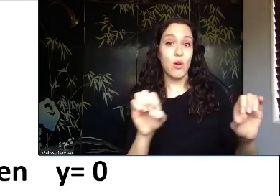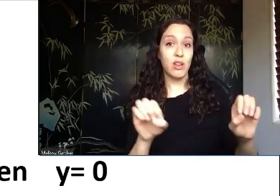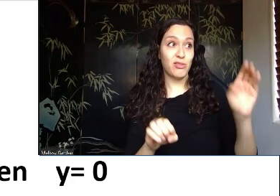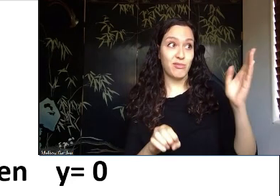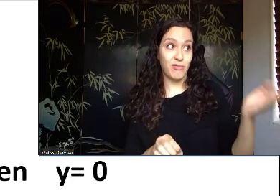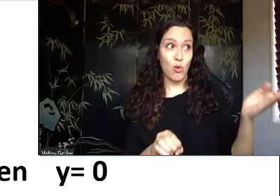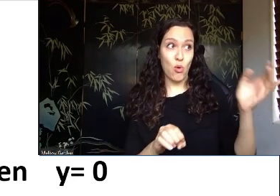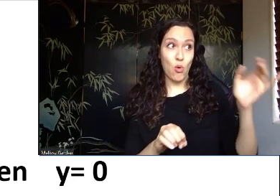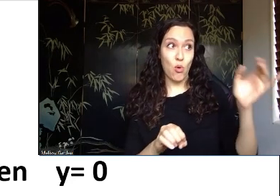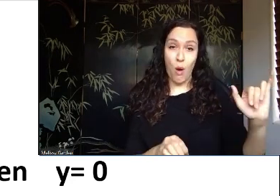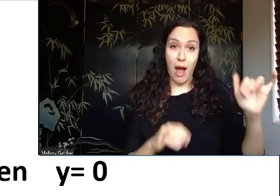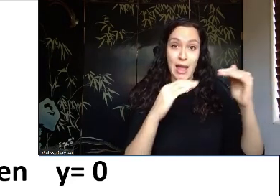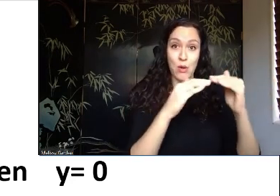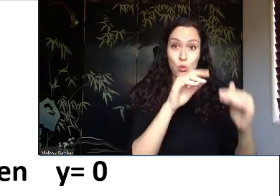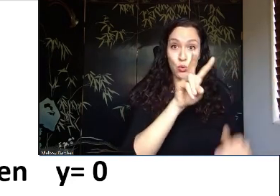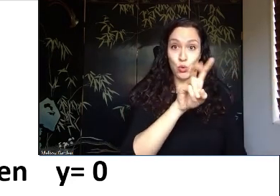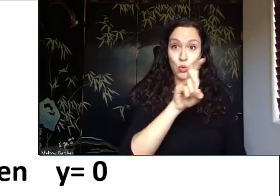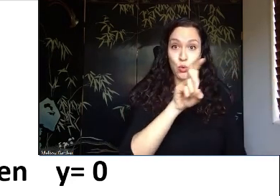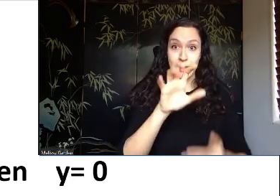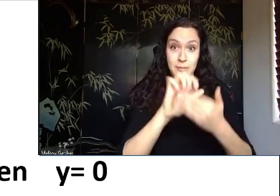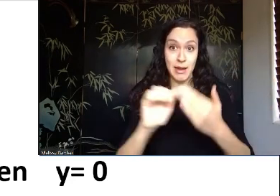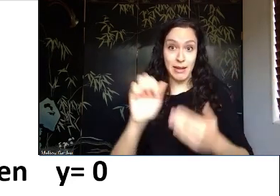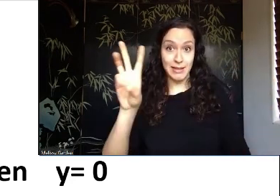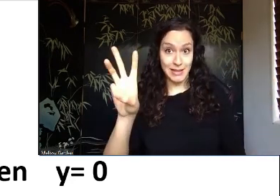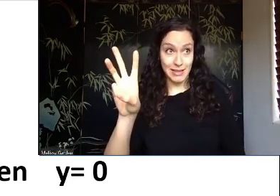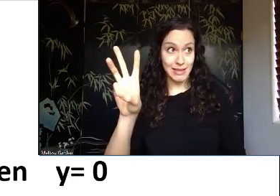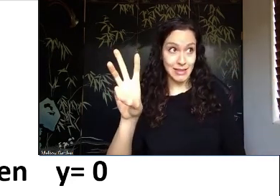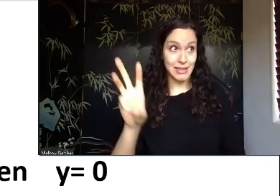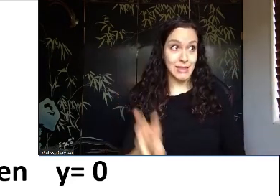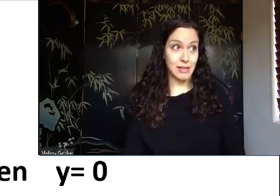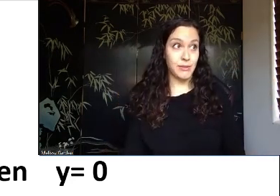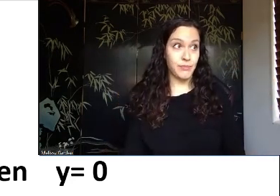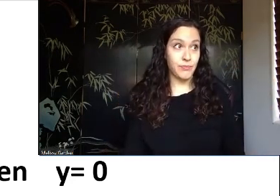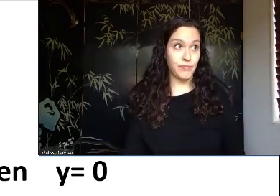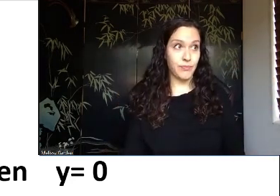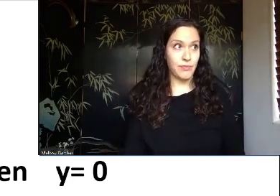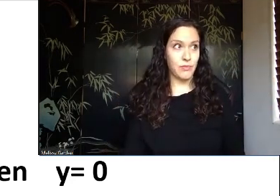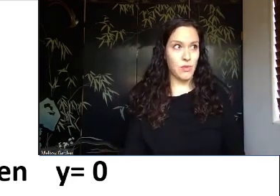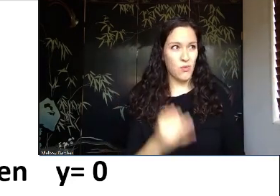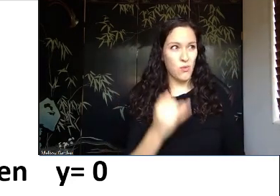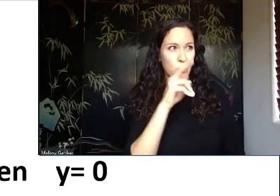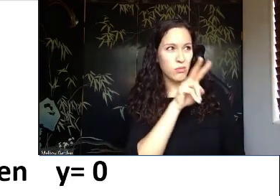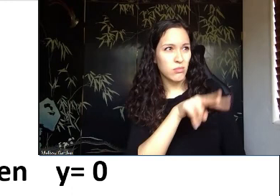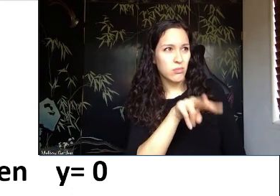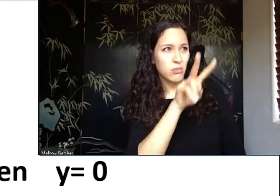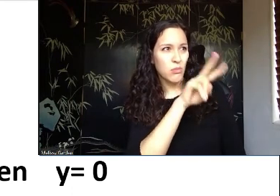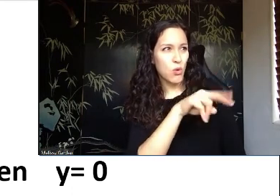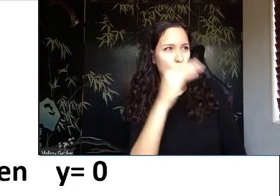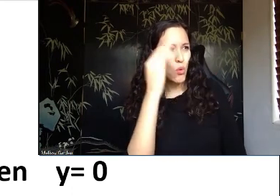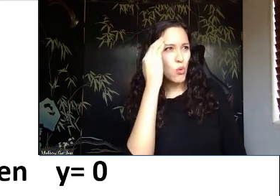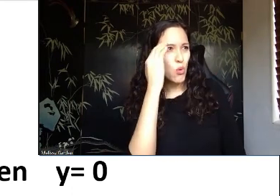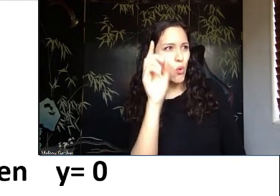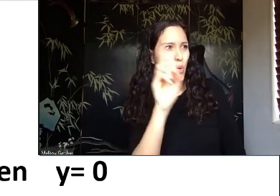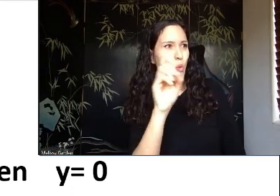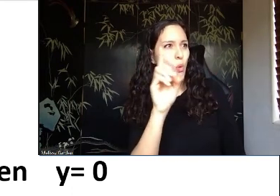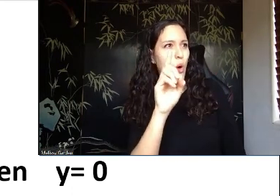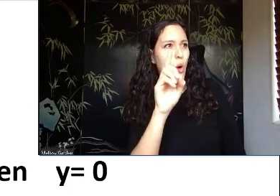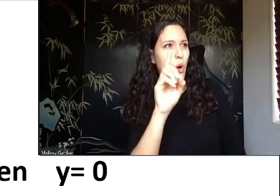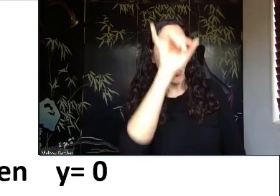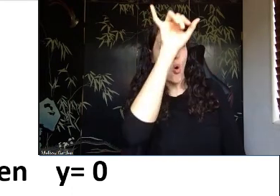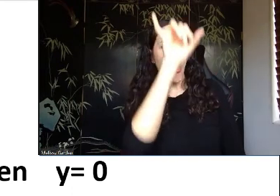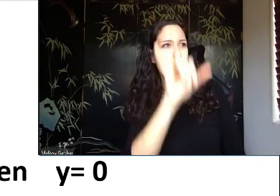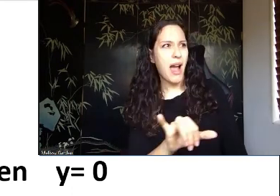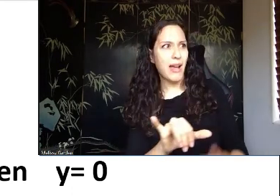minus 6, if we're finding where it crosses the y-axis, well, you already know that because I showed you the trick. You just look, it's going to be